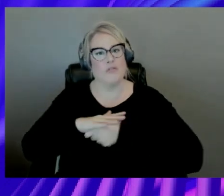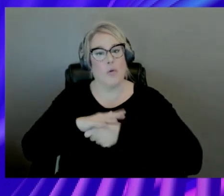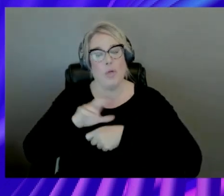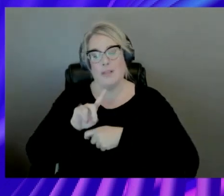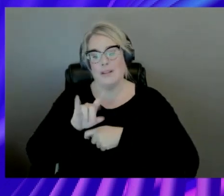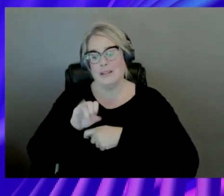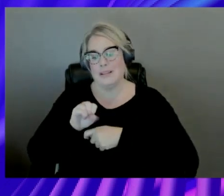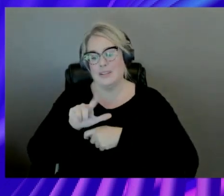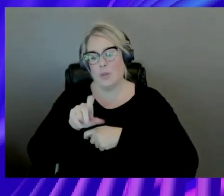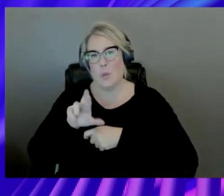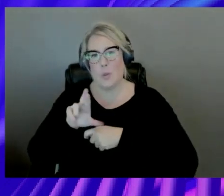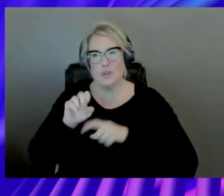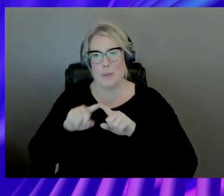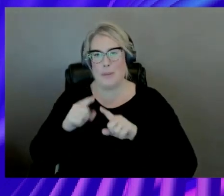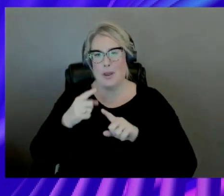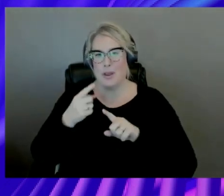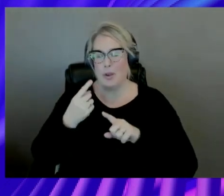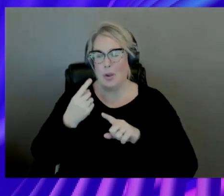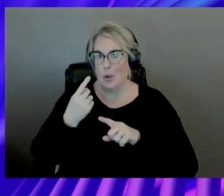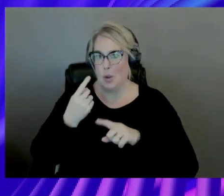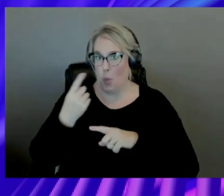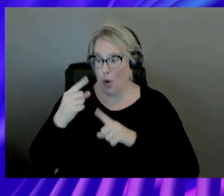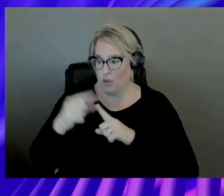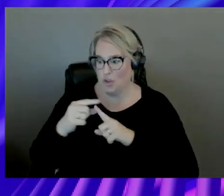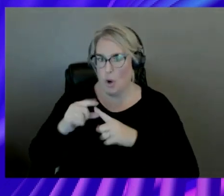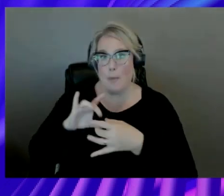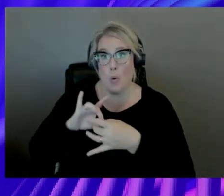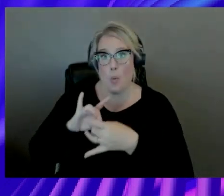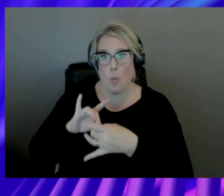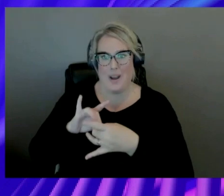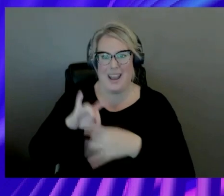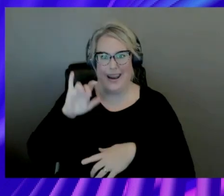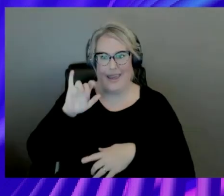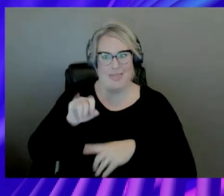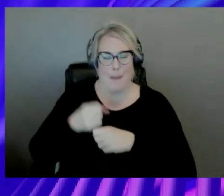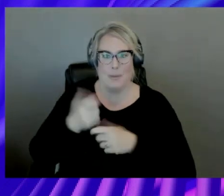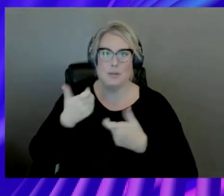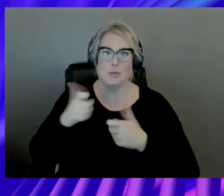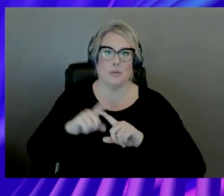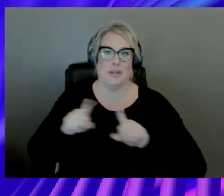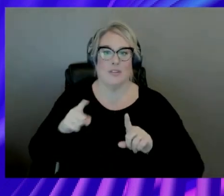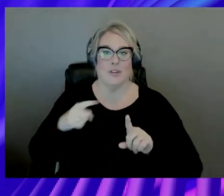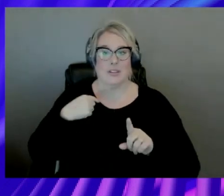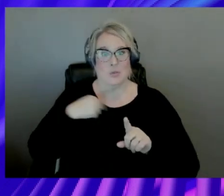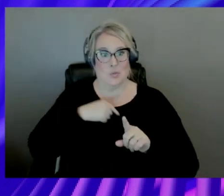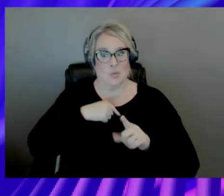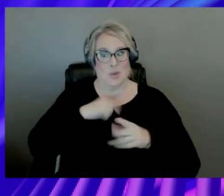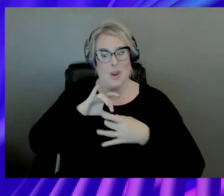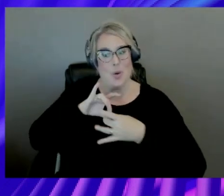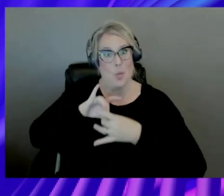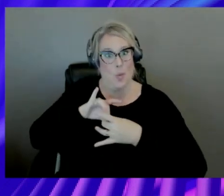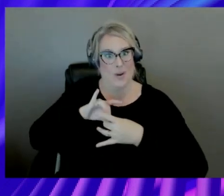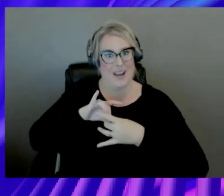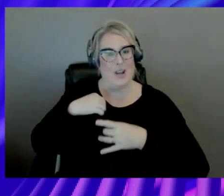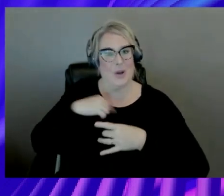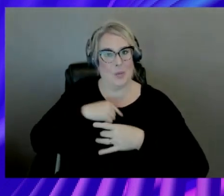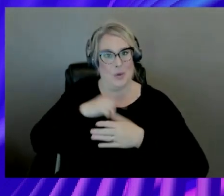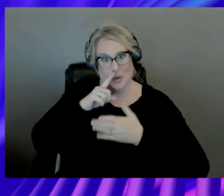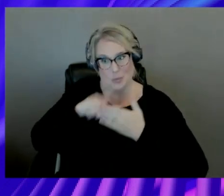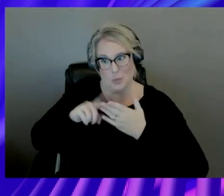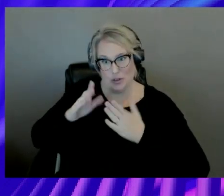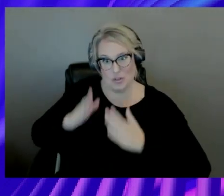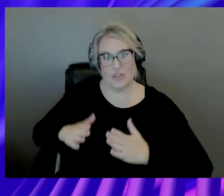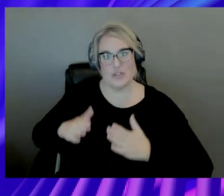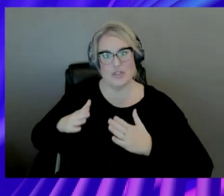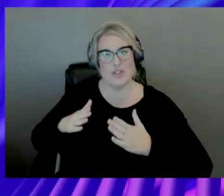term of coordinated. Yeah. That really makes the difference. And in this case, coordinated means that the researcher has